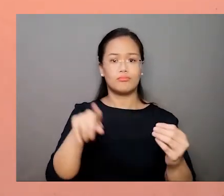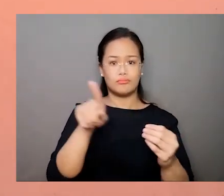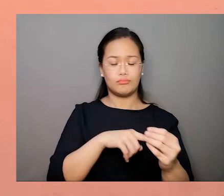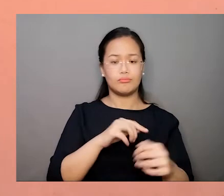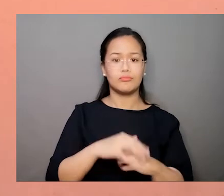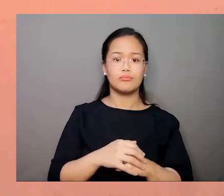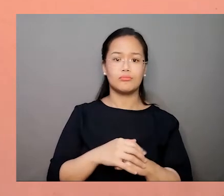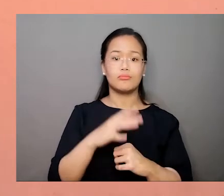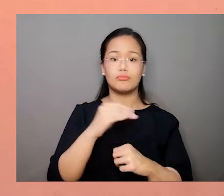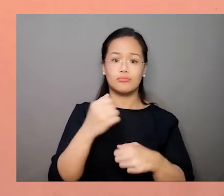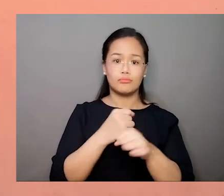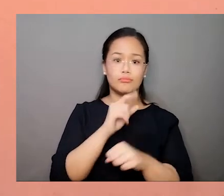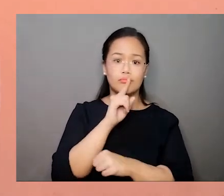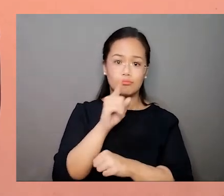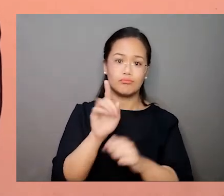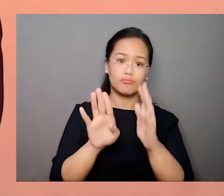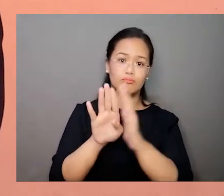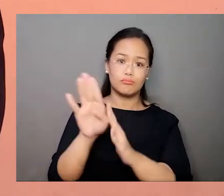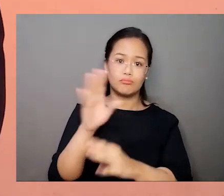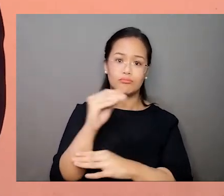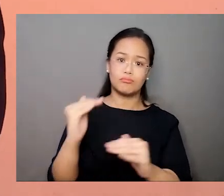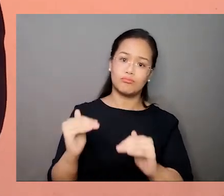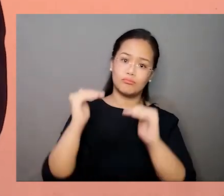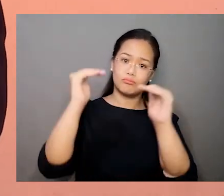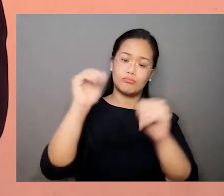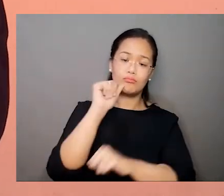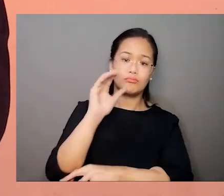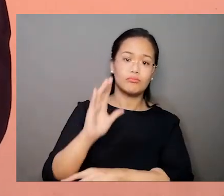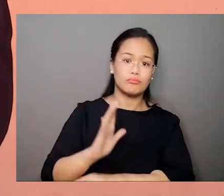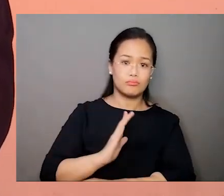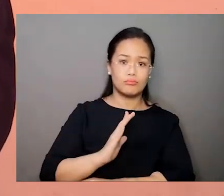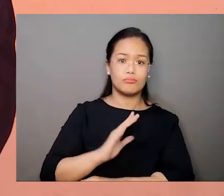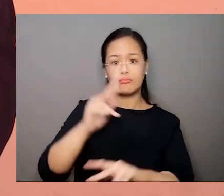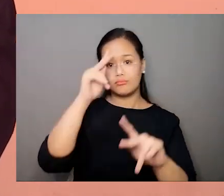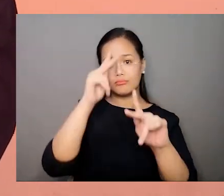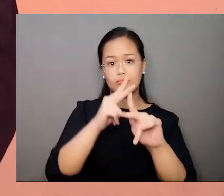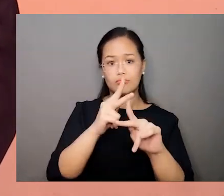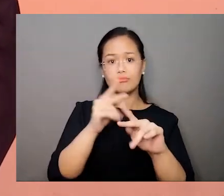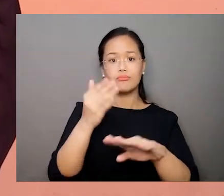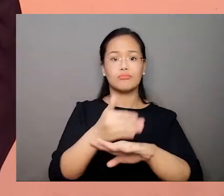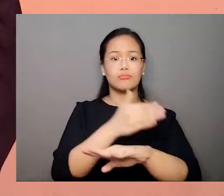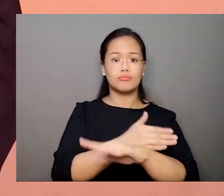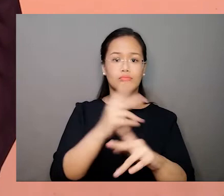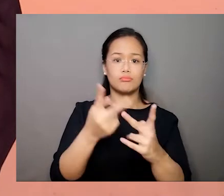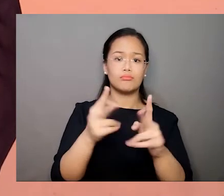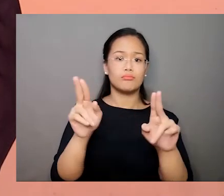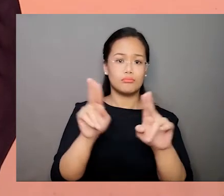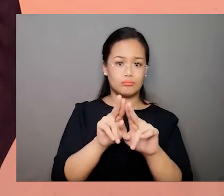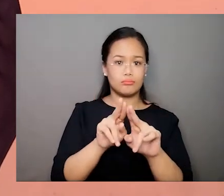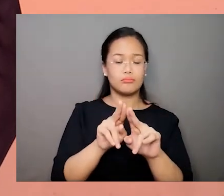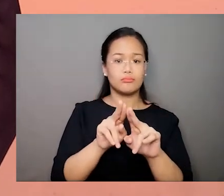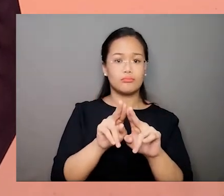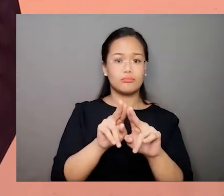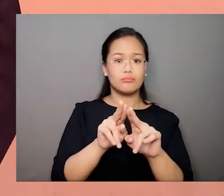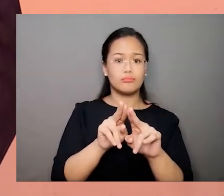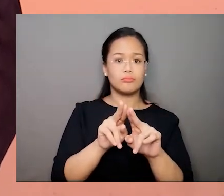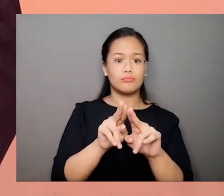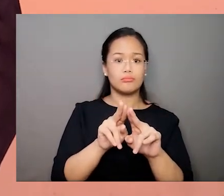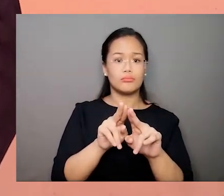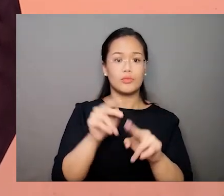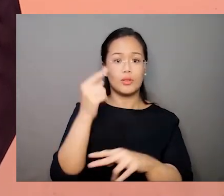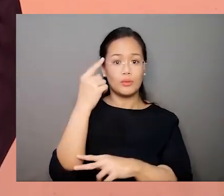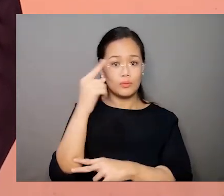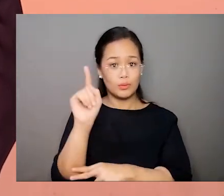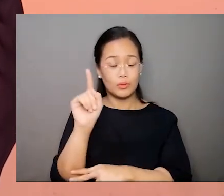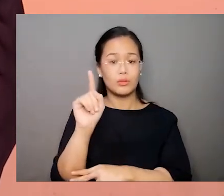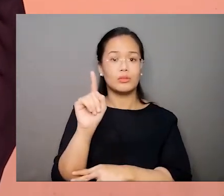ensure the development and advancement of women in order to improve their position to one of de jure as